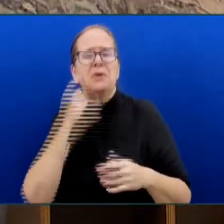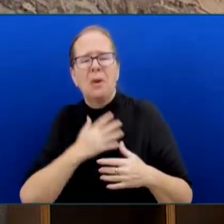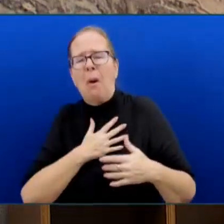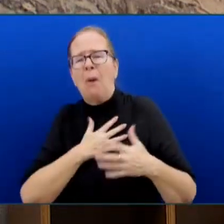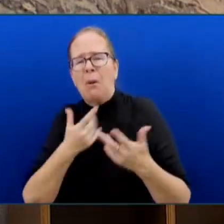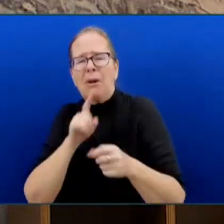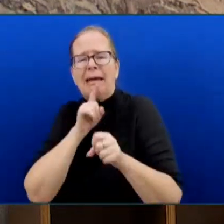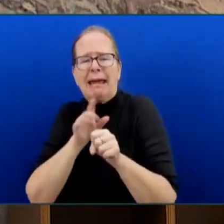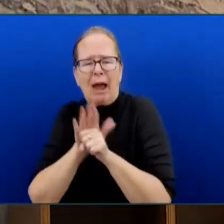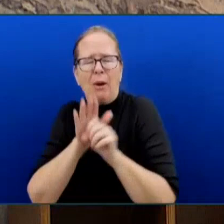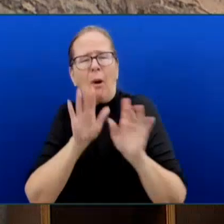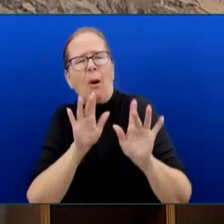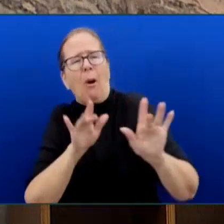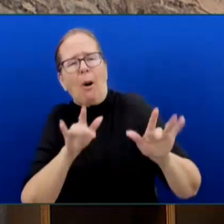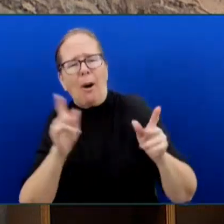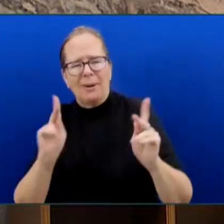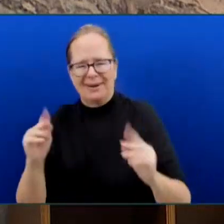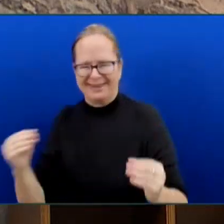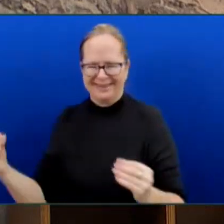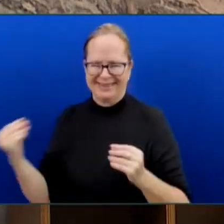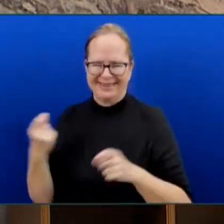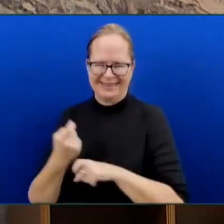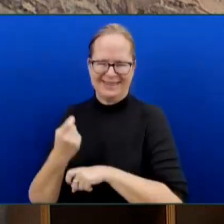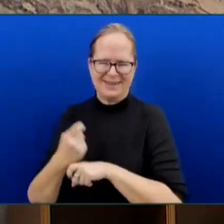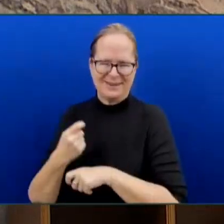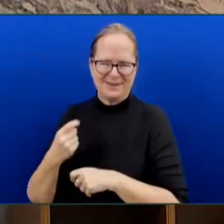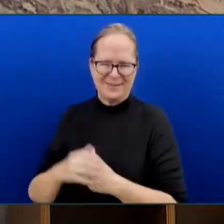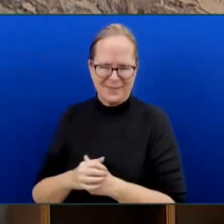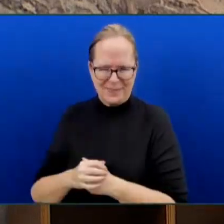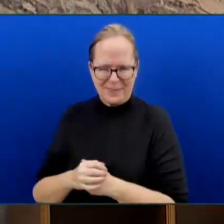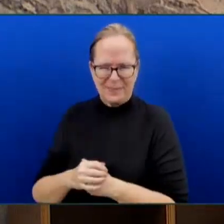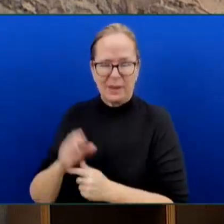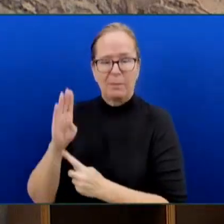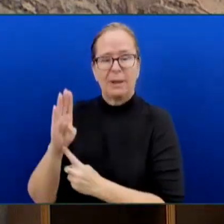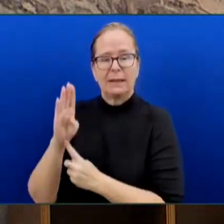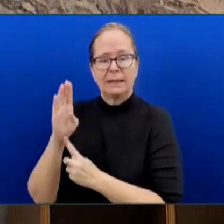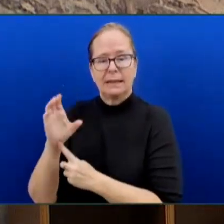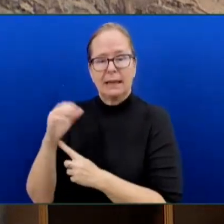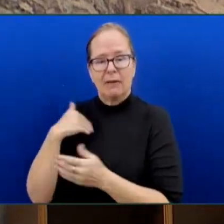BC has the least affordable housing in North America.